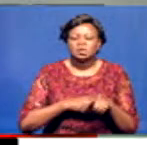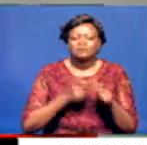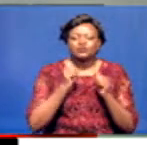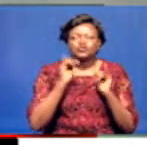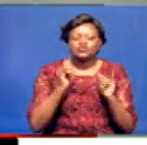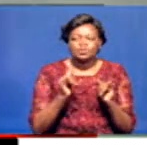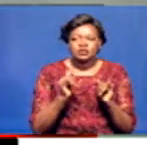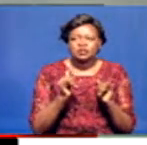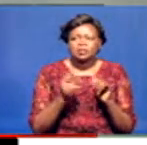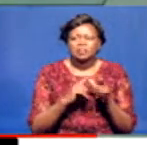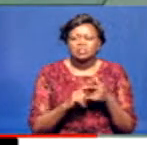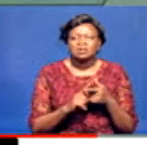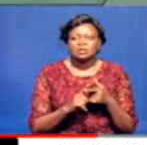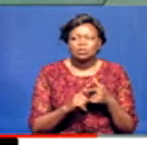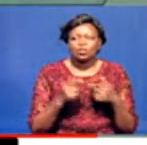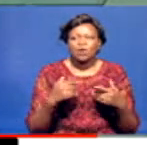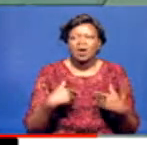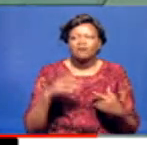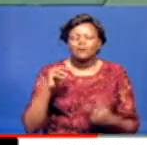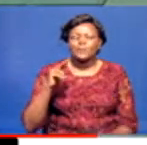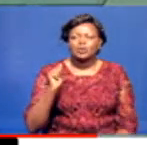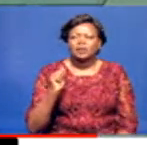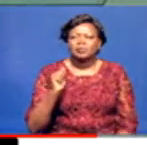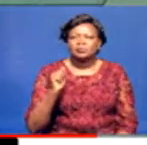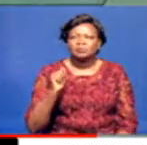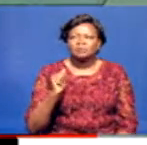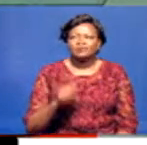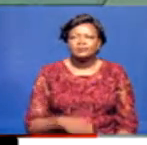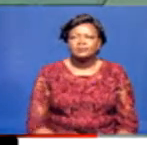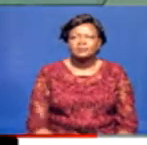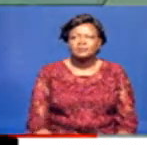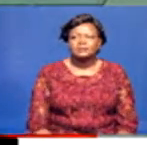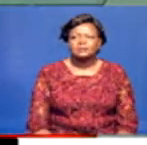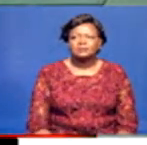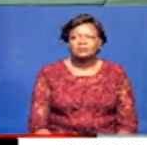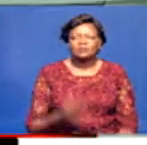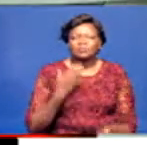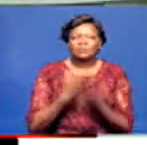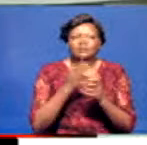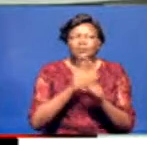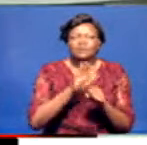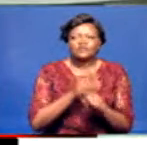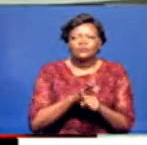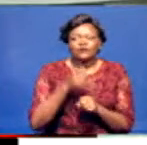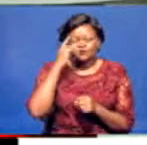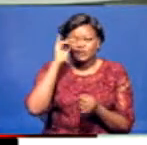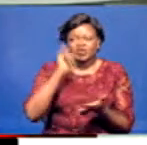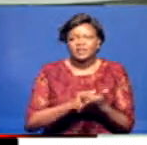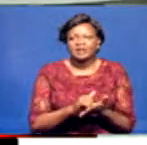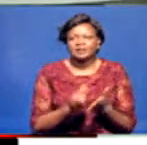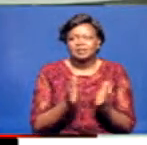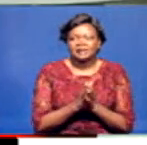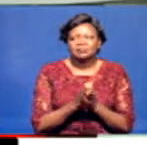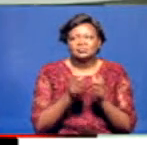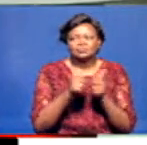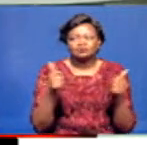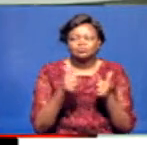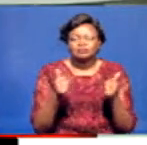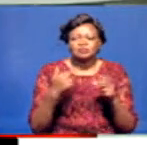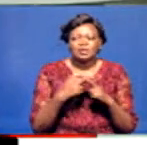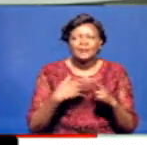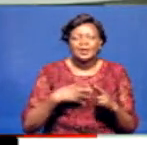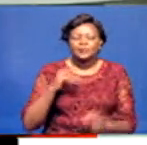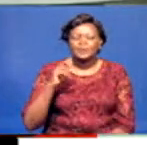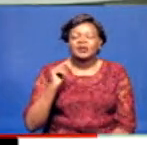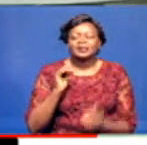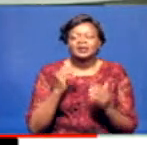sports with Munga. Well, thank you very much, Cynthia Nyamai, for that. And, well, I'm Richard Munga once again. Now